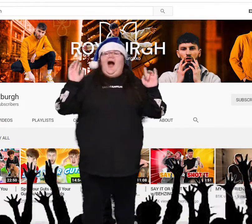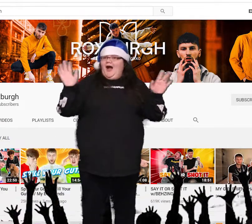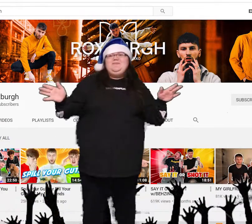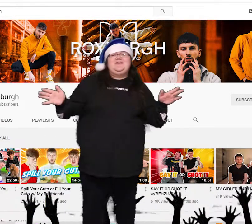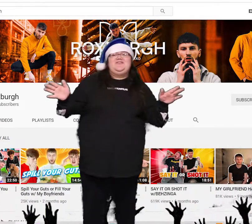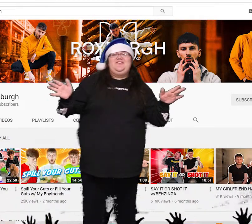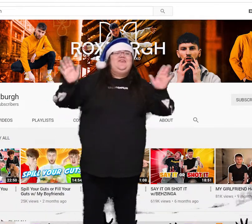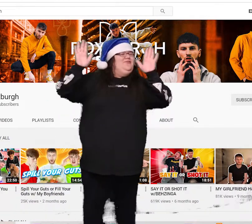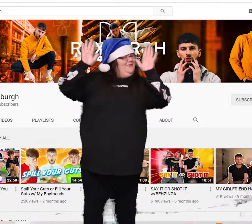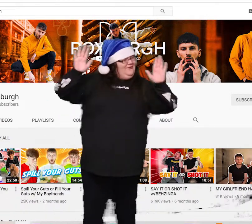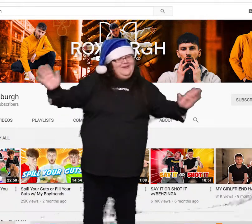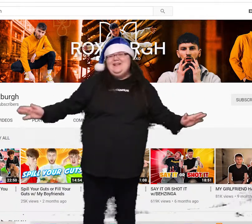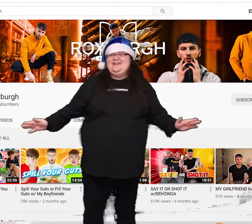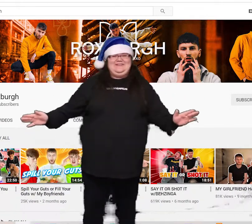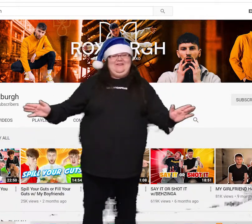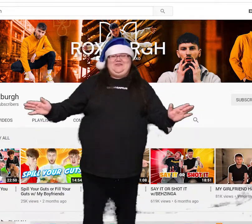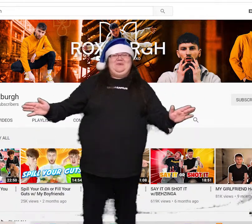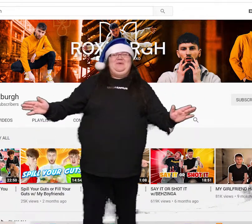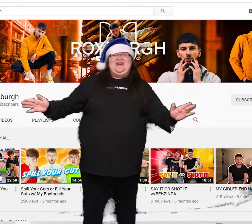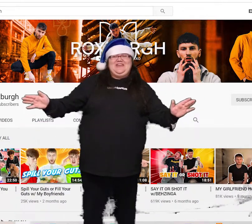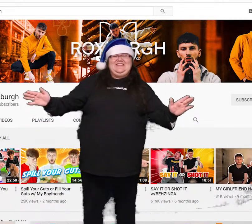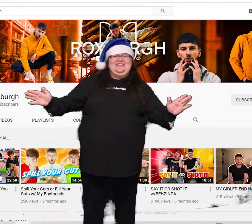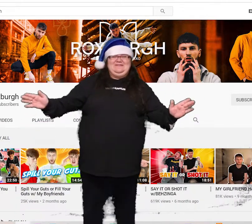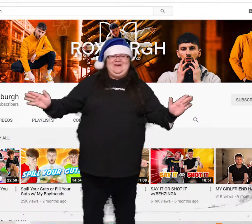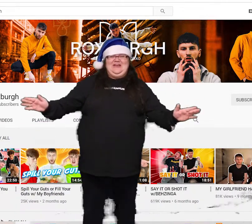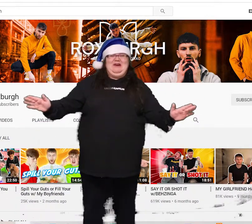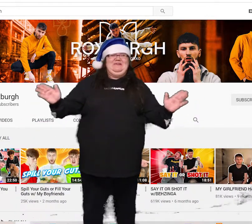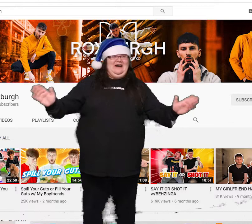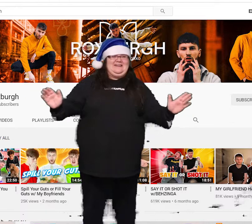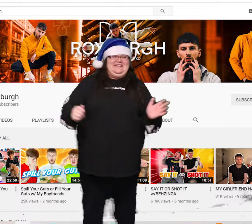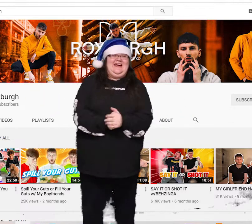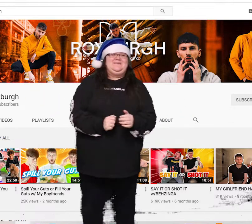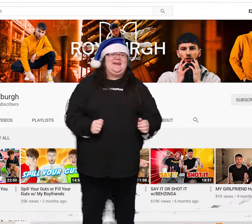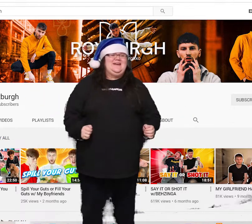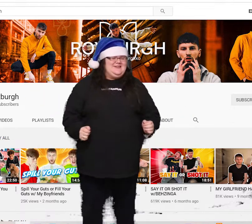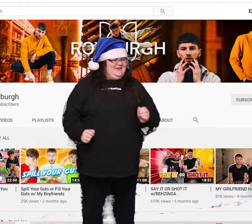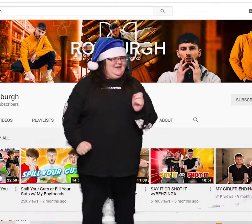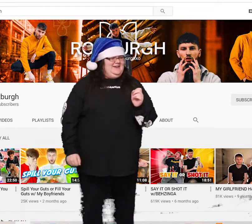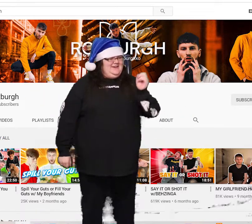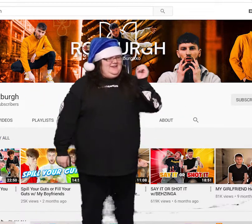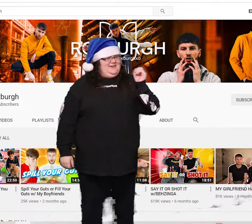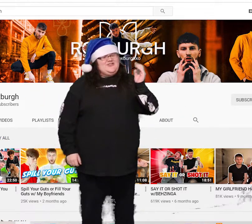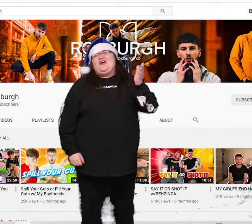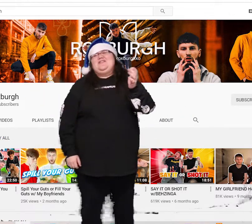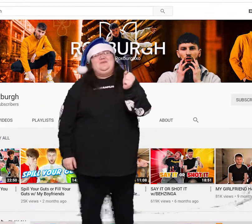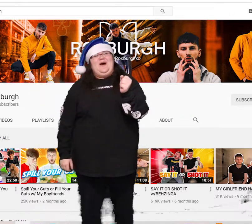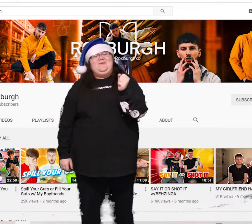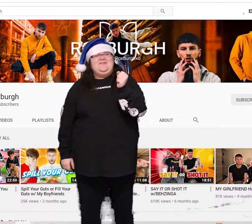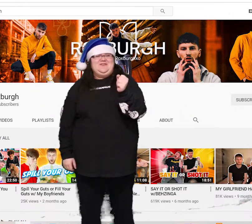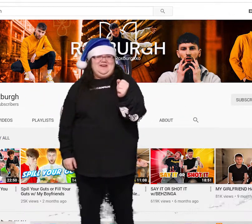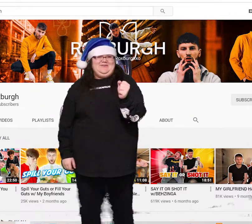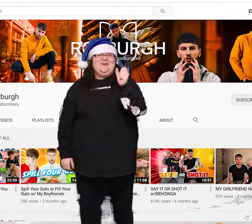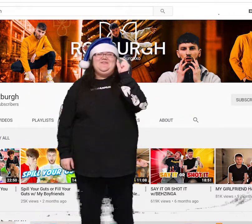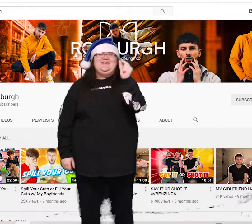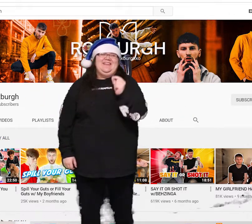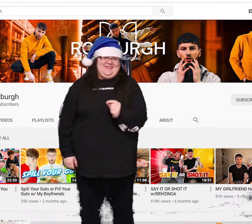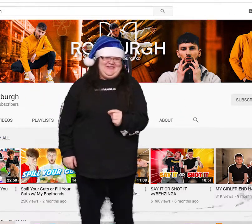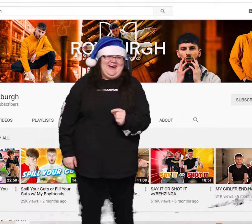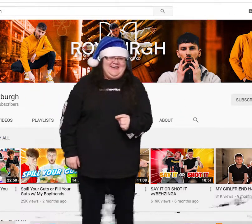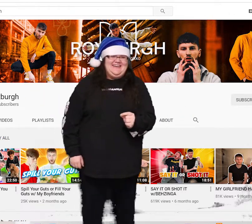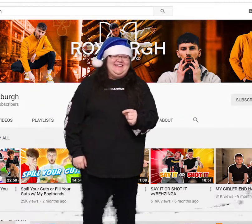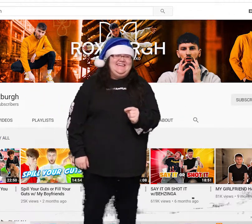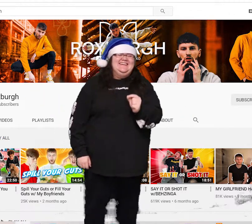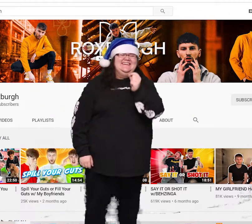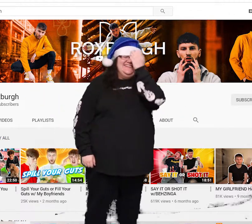because I'm about to feel real uncomfortable watching this video, not gonna lie, because Charlie, what have you done? What have you done